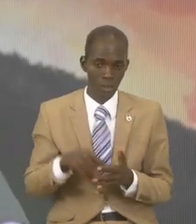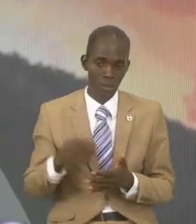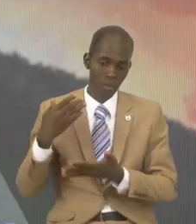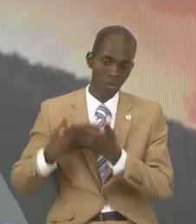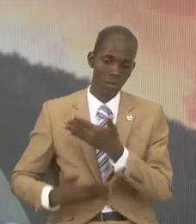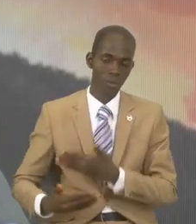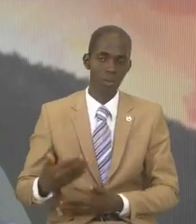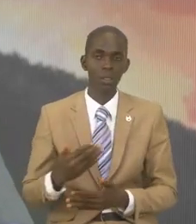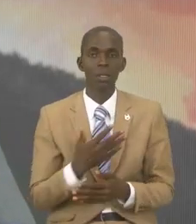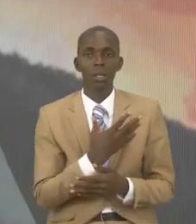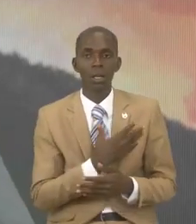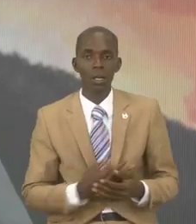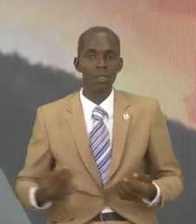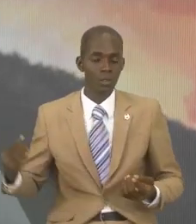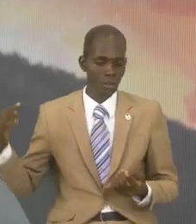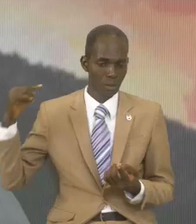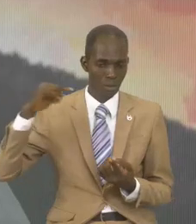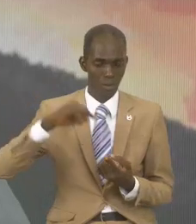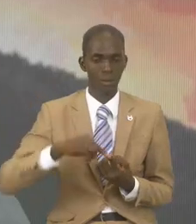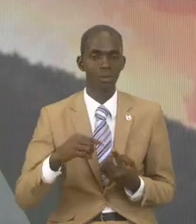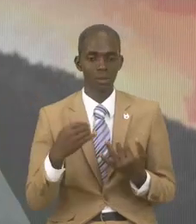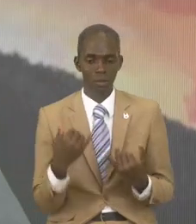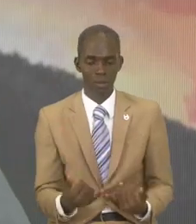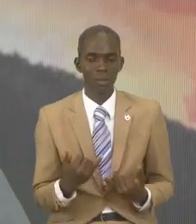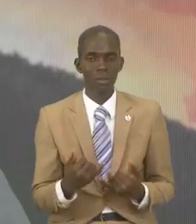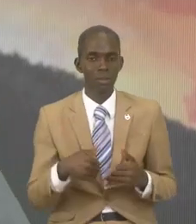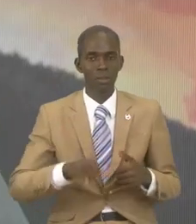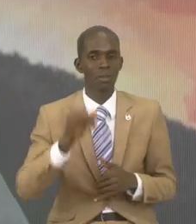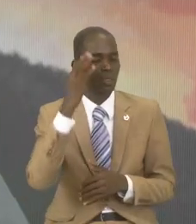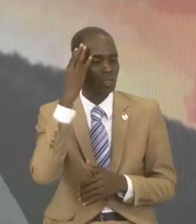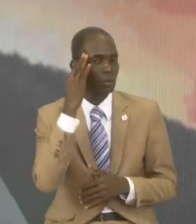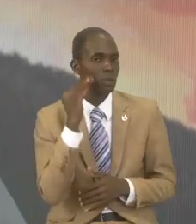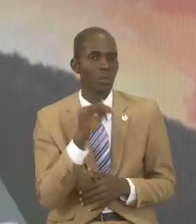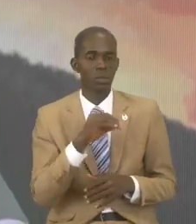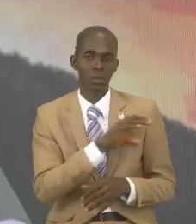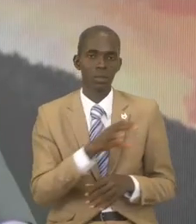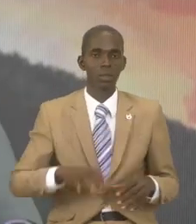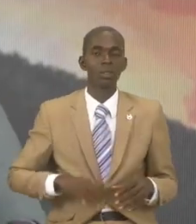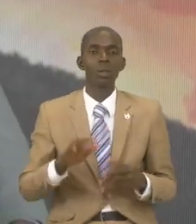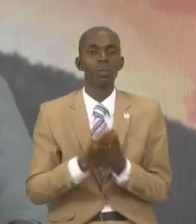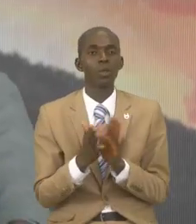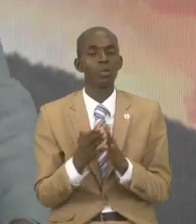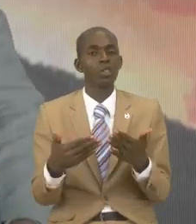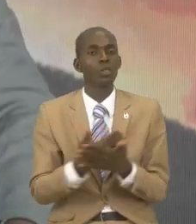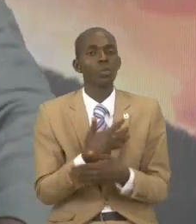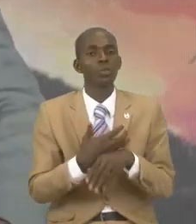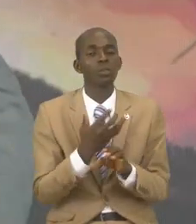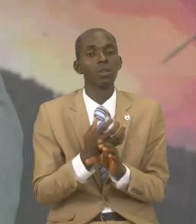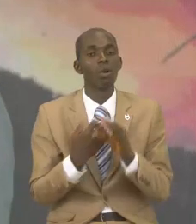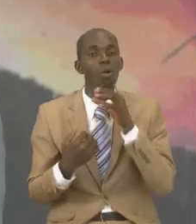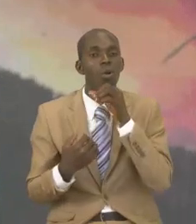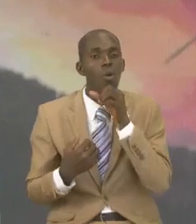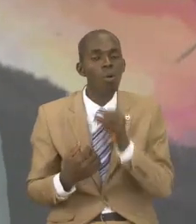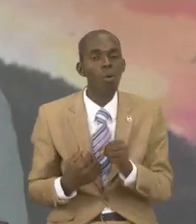an up-to-date experience in Christ, is a new creature. Old